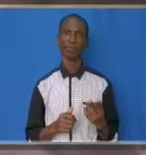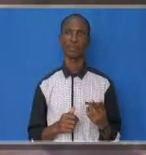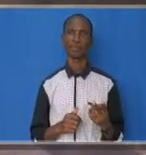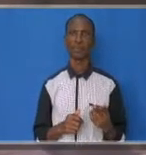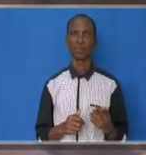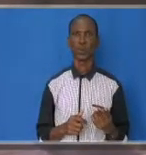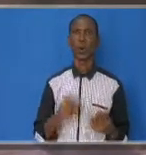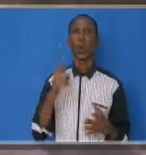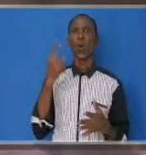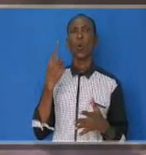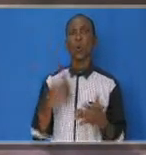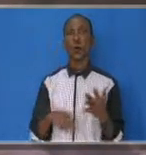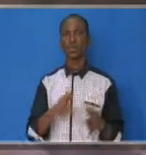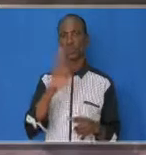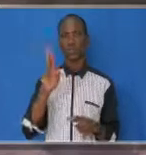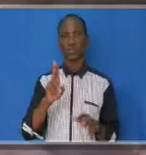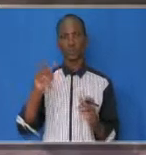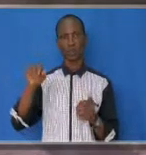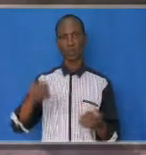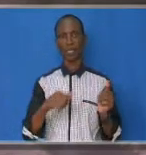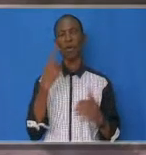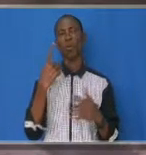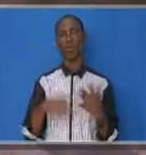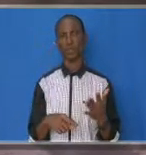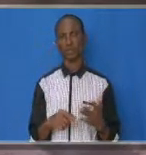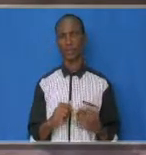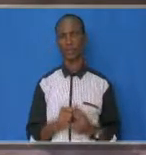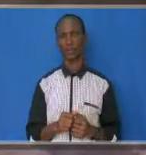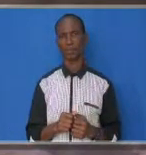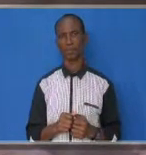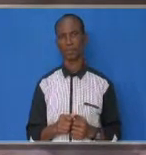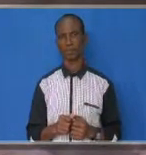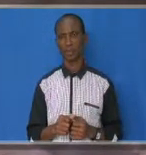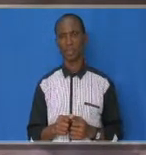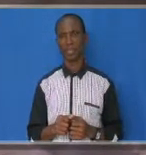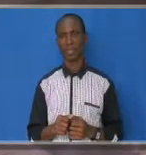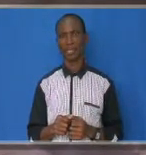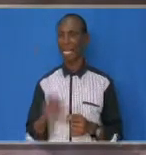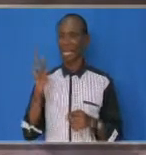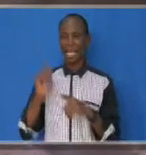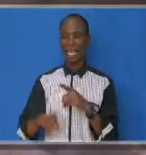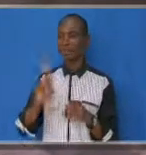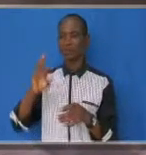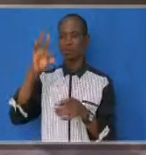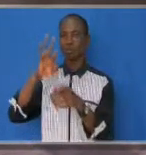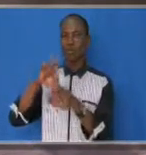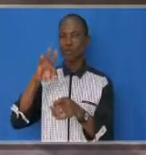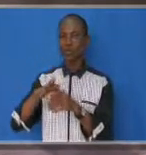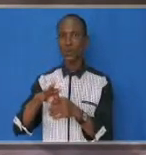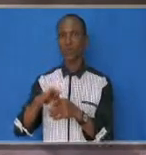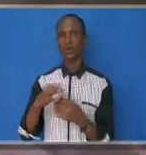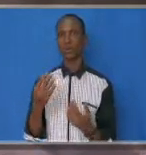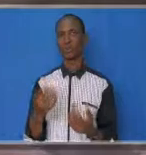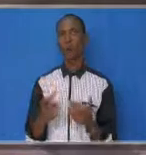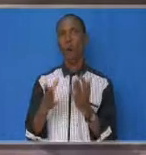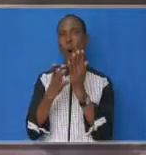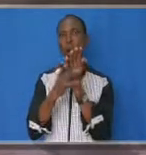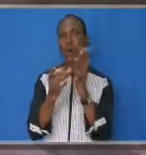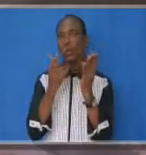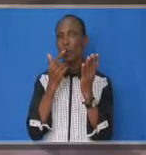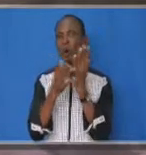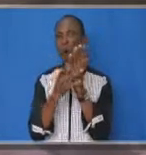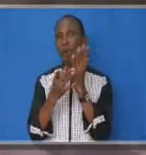with him in baptism unto death. We were buried. Paul did not say, therefore we were